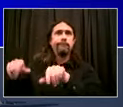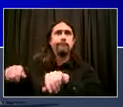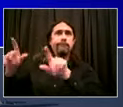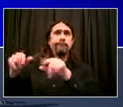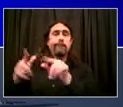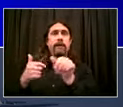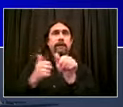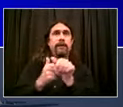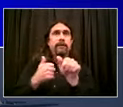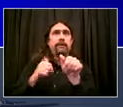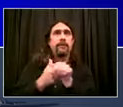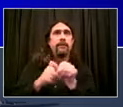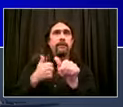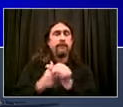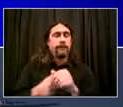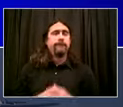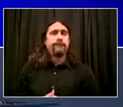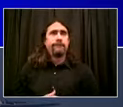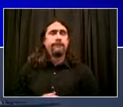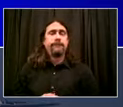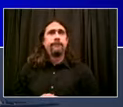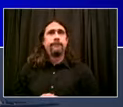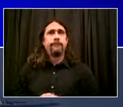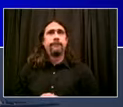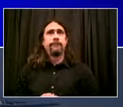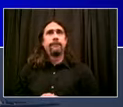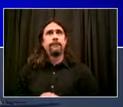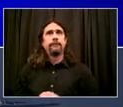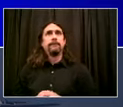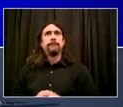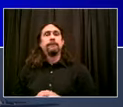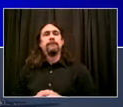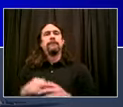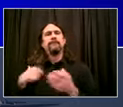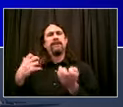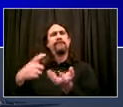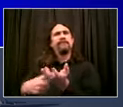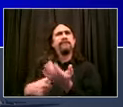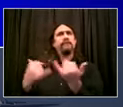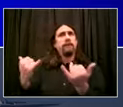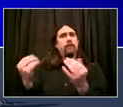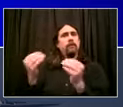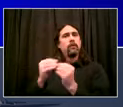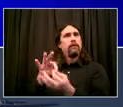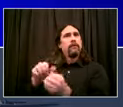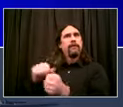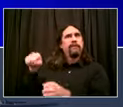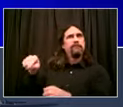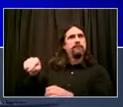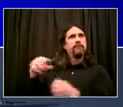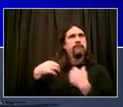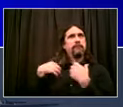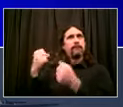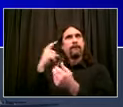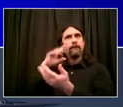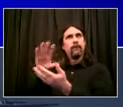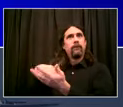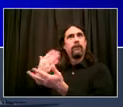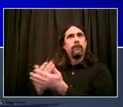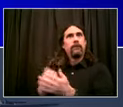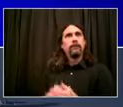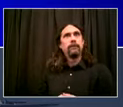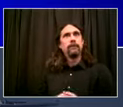about a major piece of the recovery effort, and that has to do with JFK Airport. JFK is crucial to the